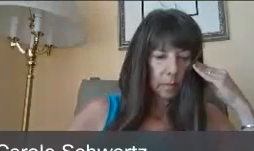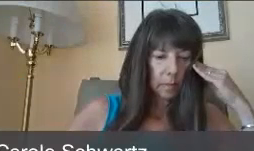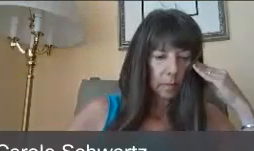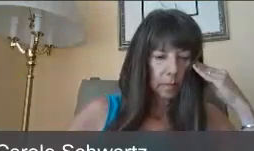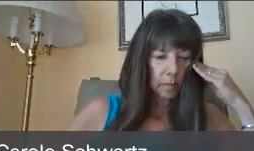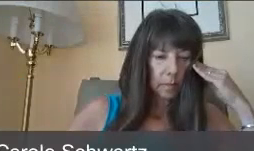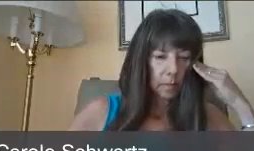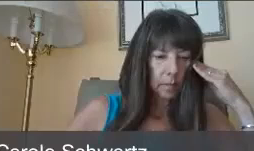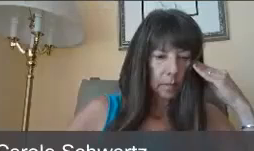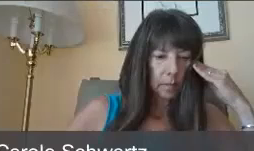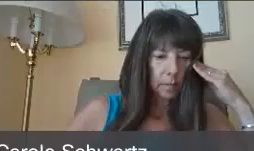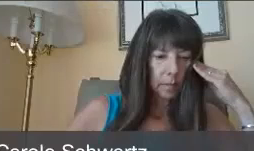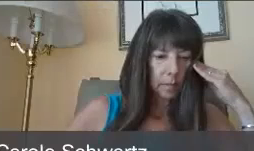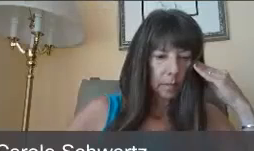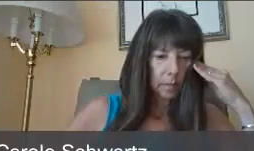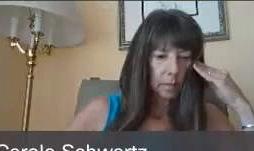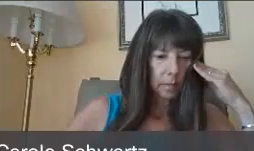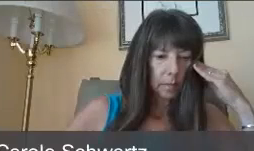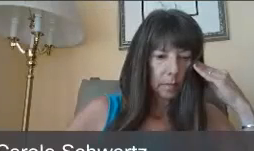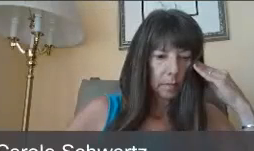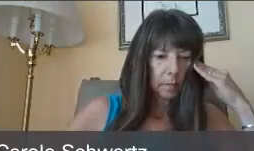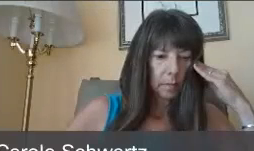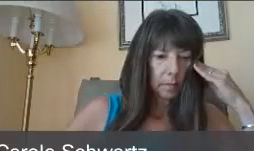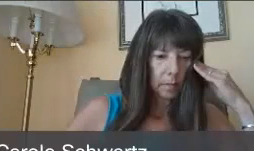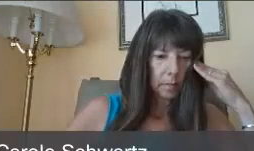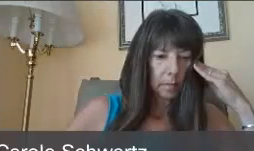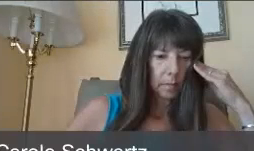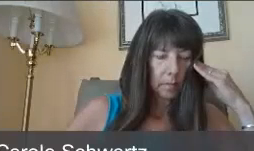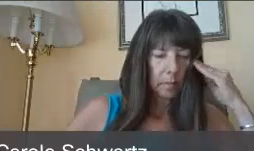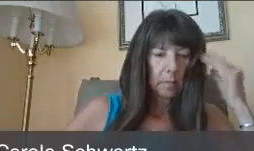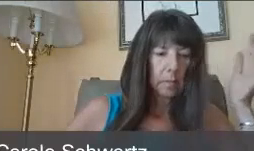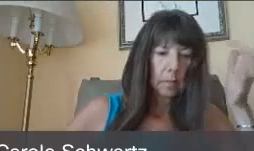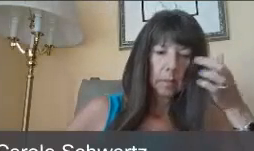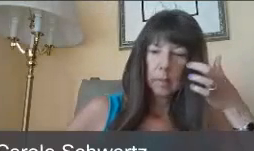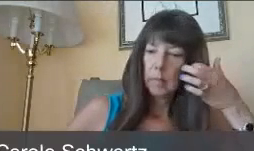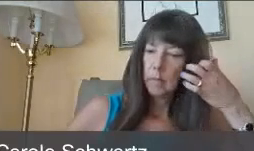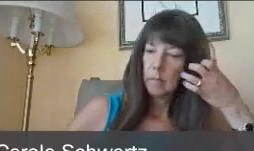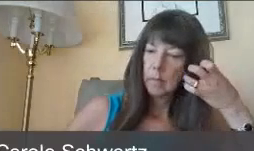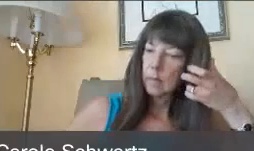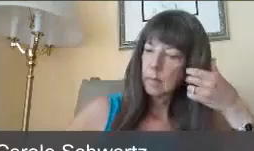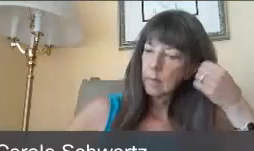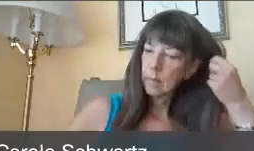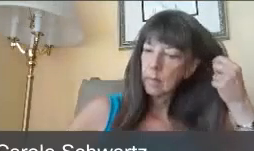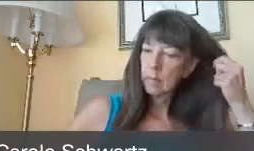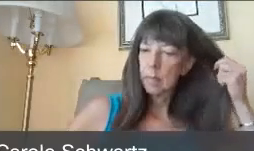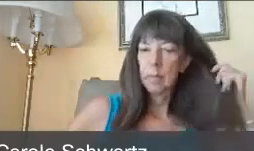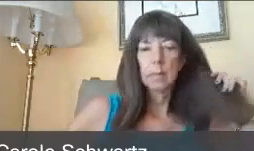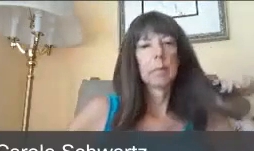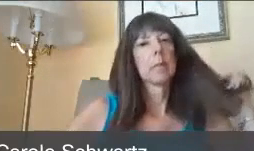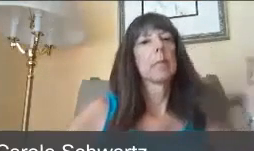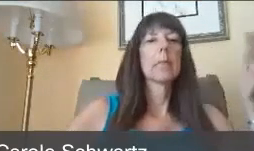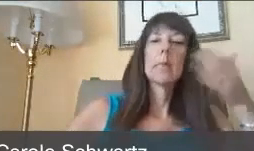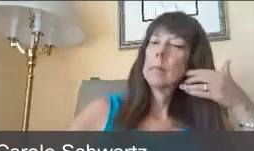of them is doing it via Zoom right now with their patients because they're so used to it. However, it's All up right. to the patient more